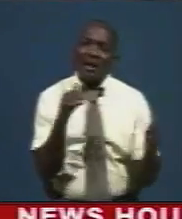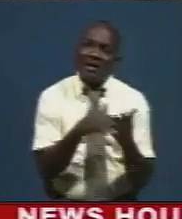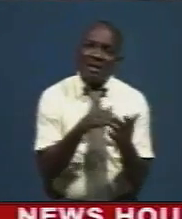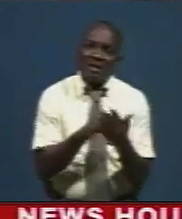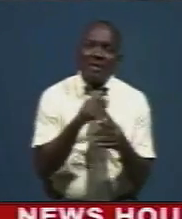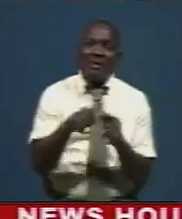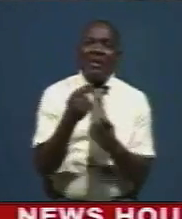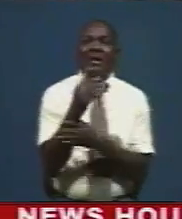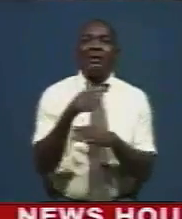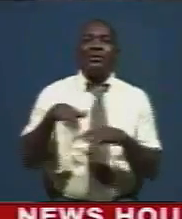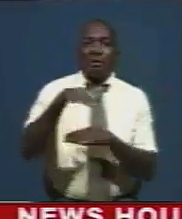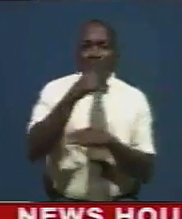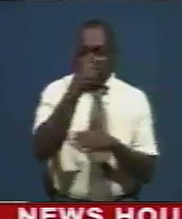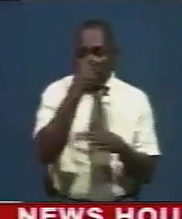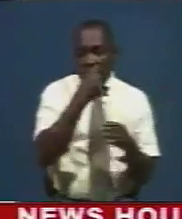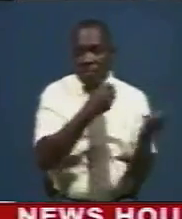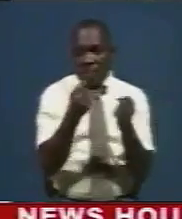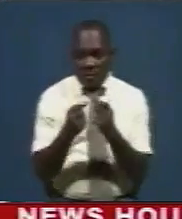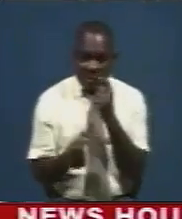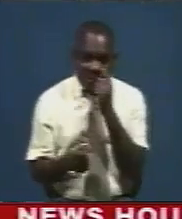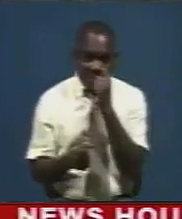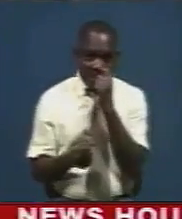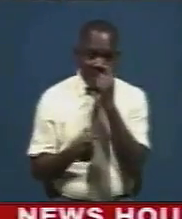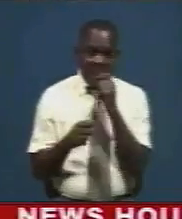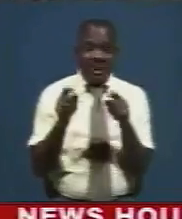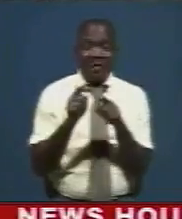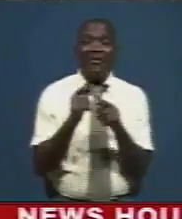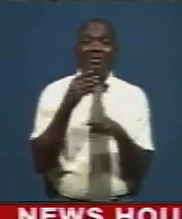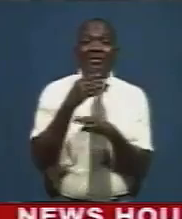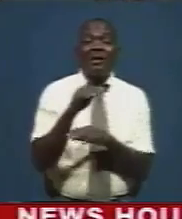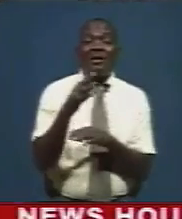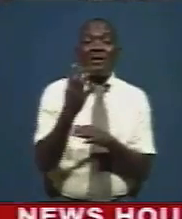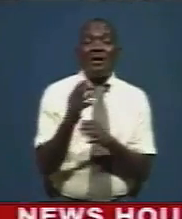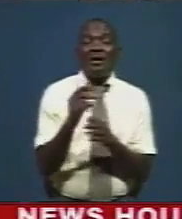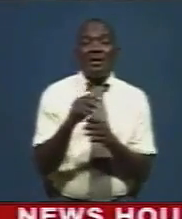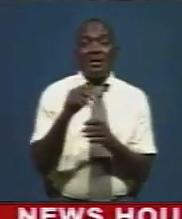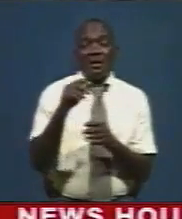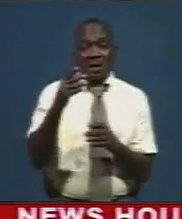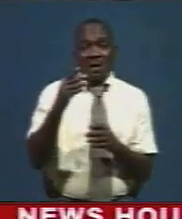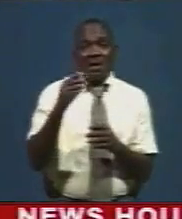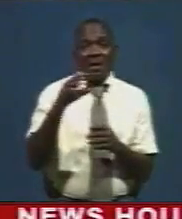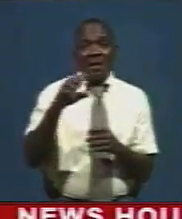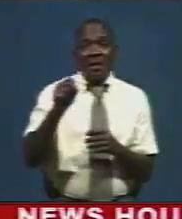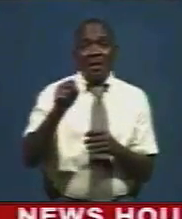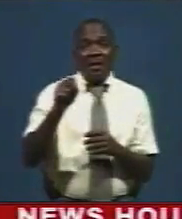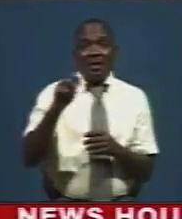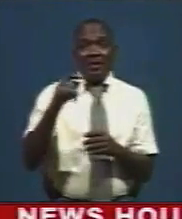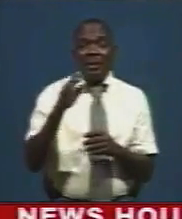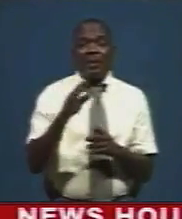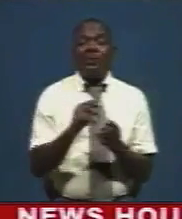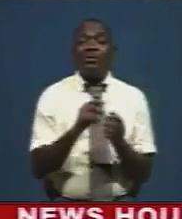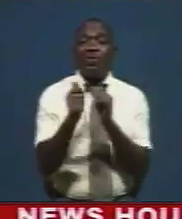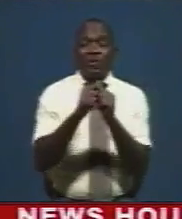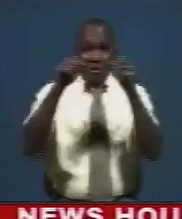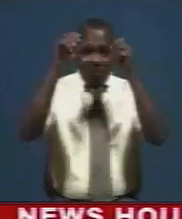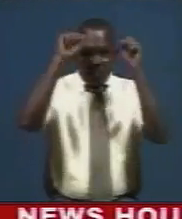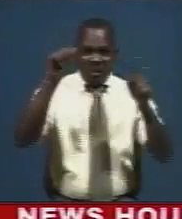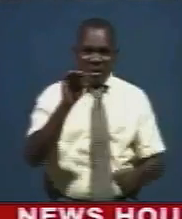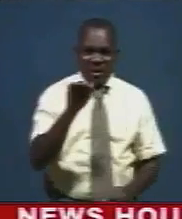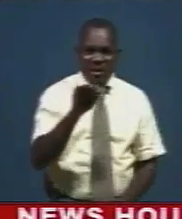of handing back power to civilians. After the fall of the SMC, he stood for president in